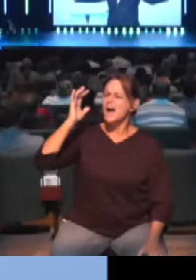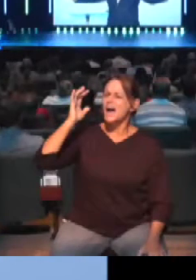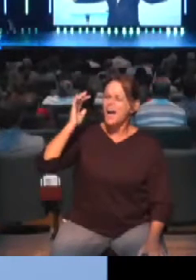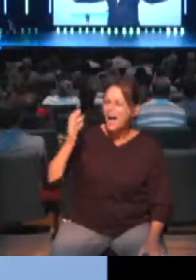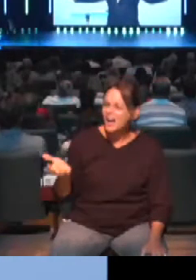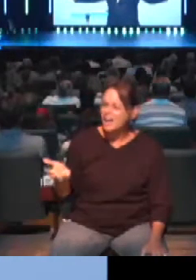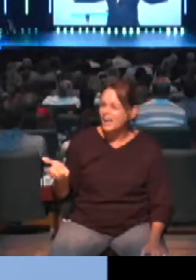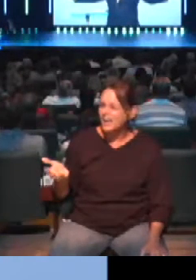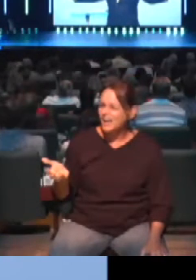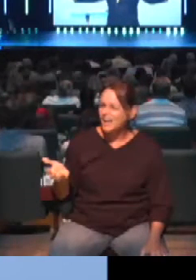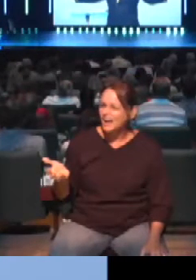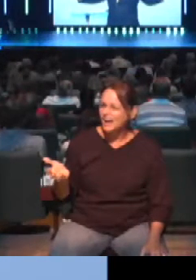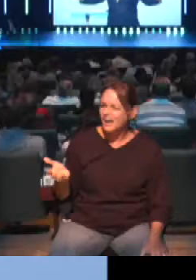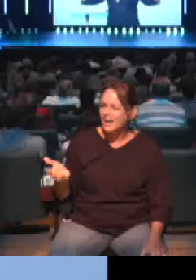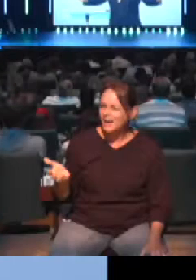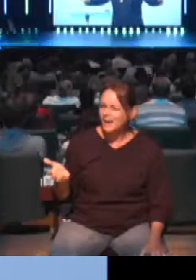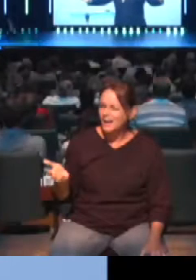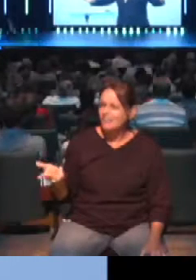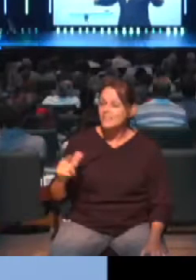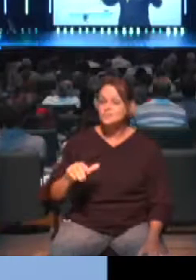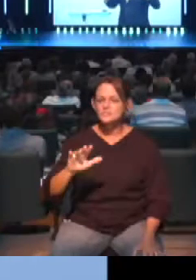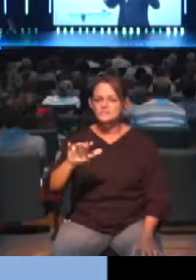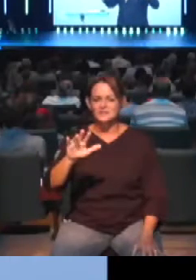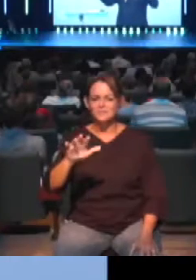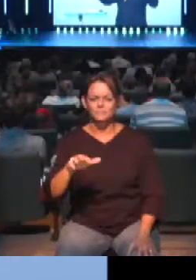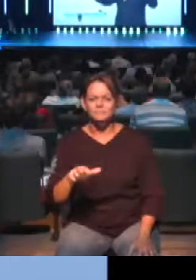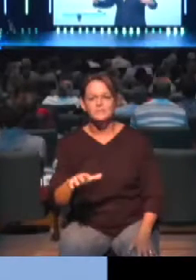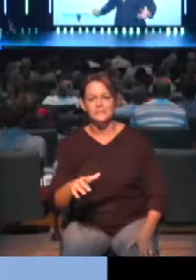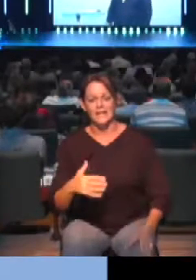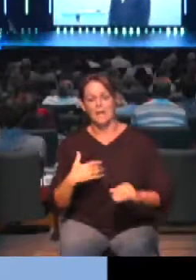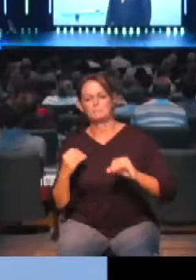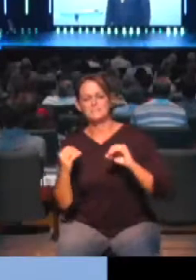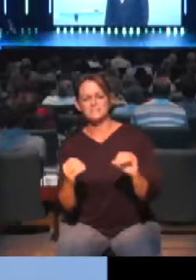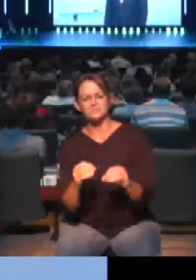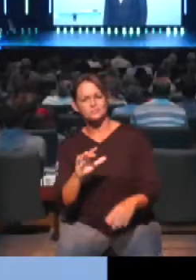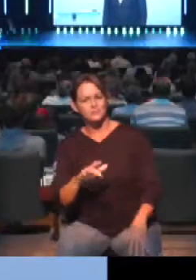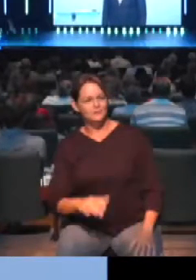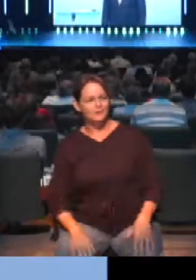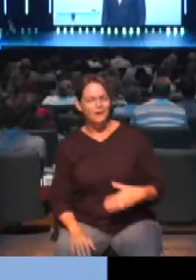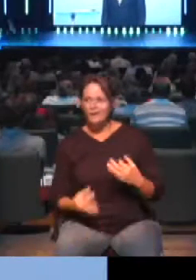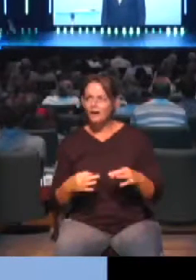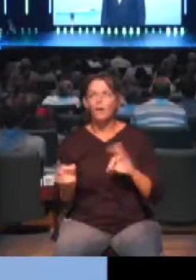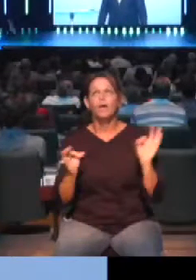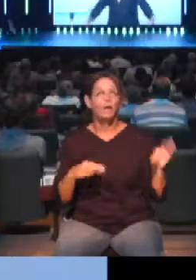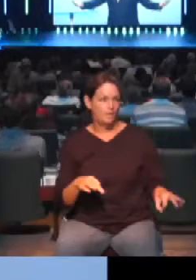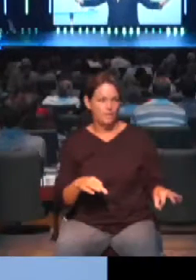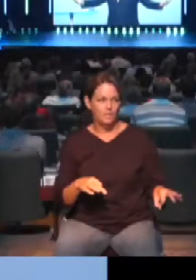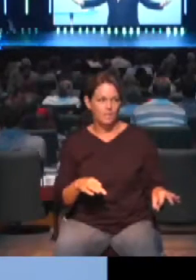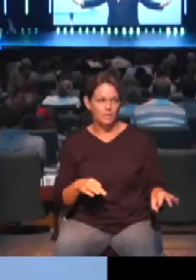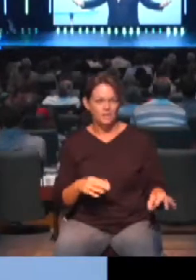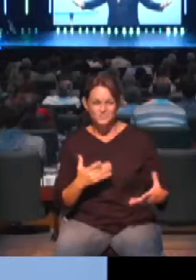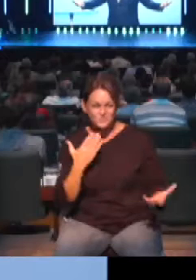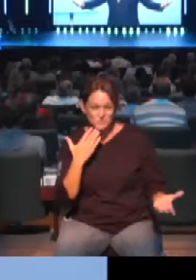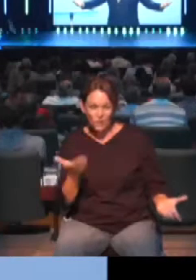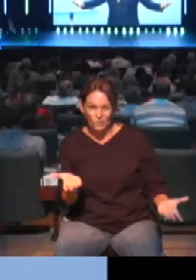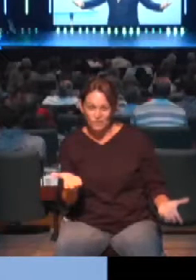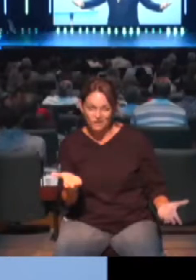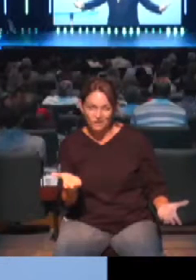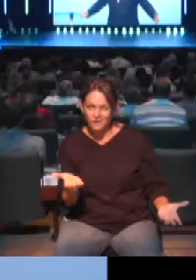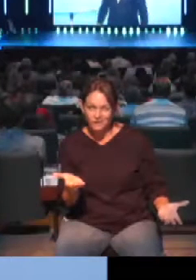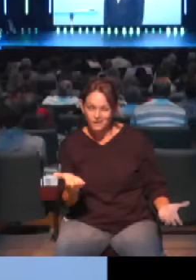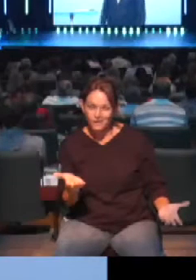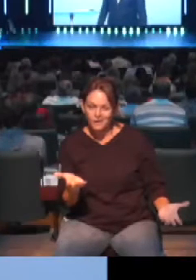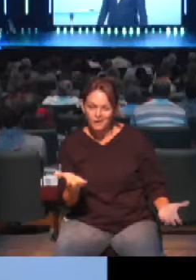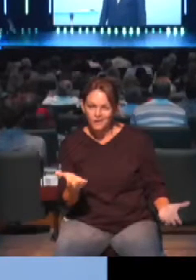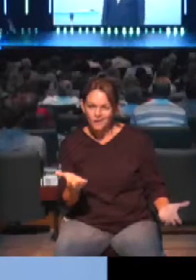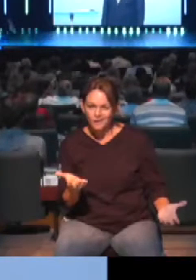What? And then she goes like this, like, I'm the math idiot. Like, you don't know this?